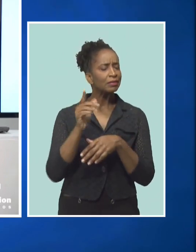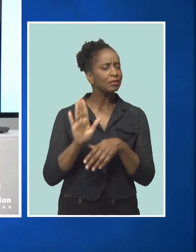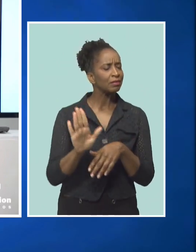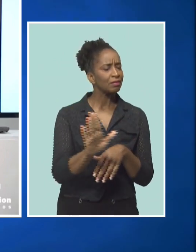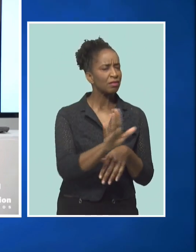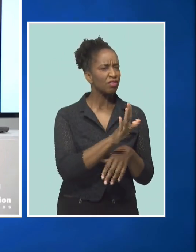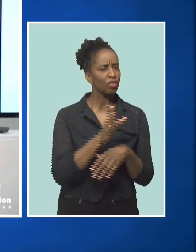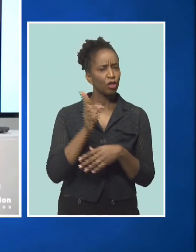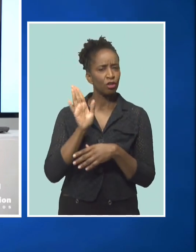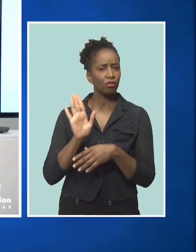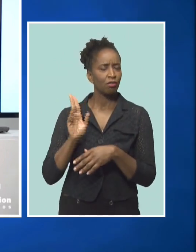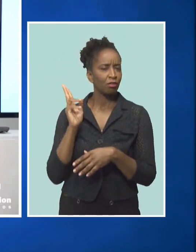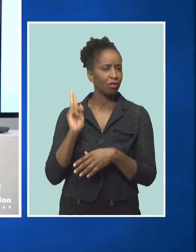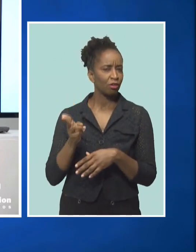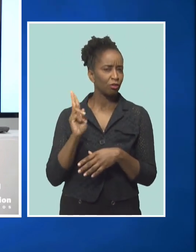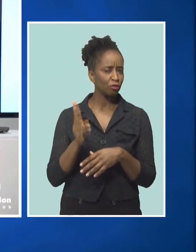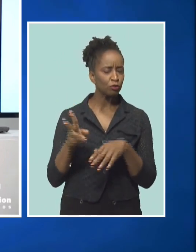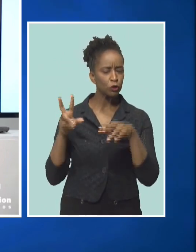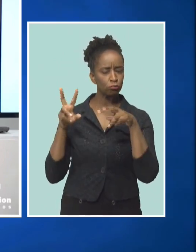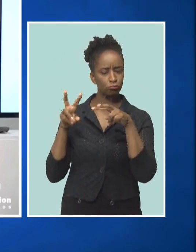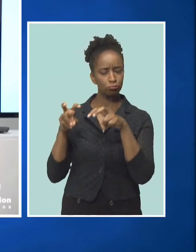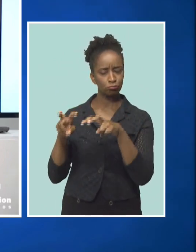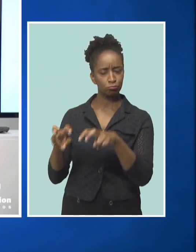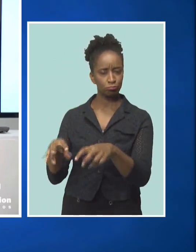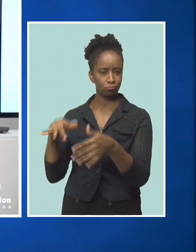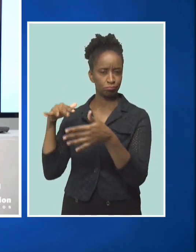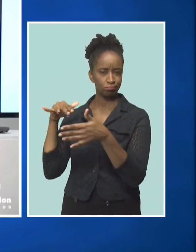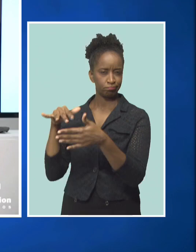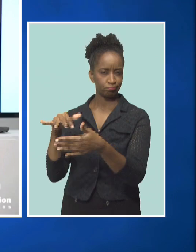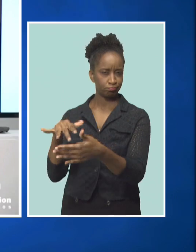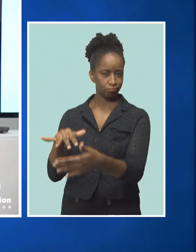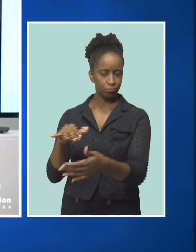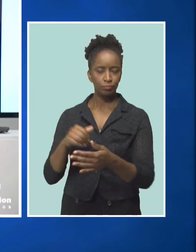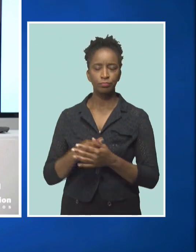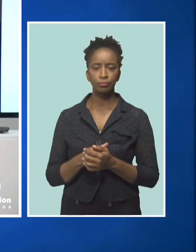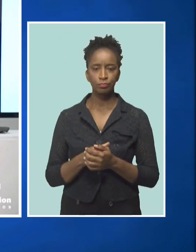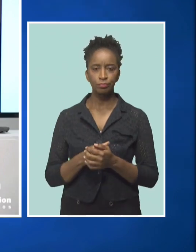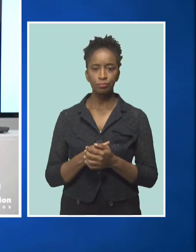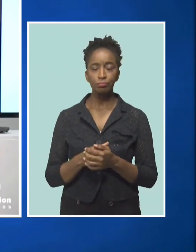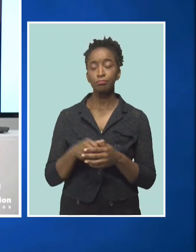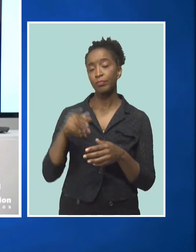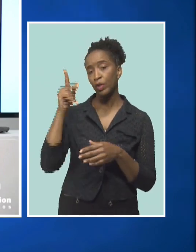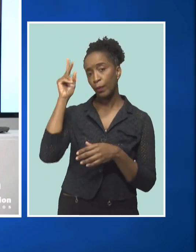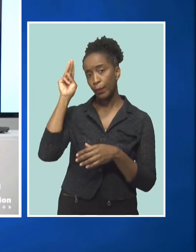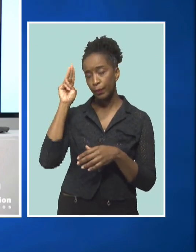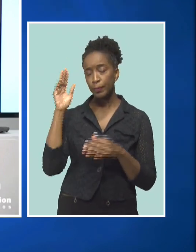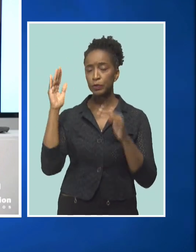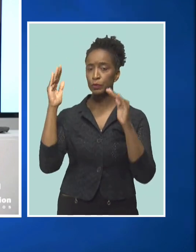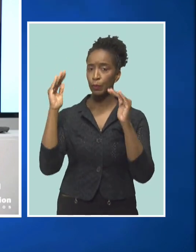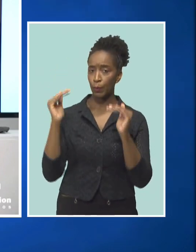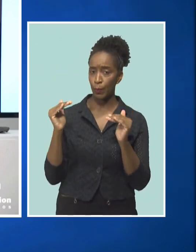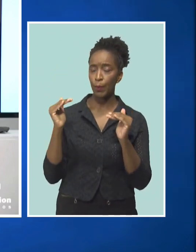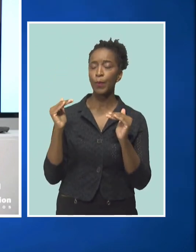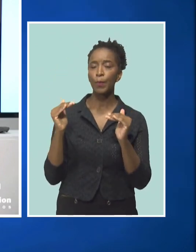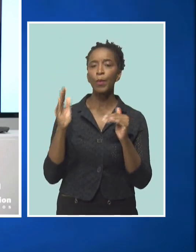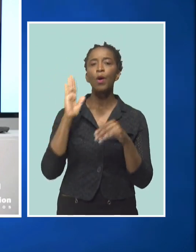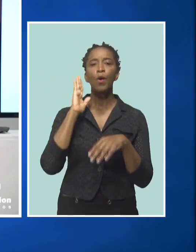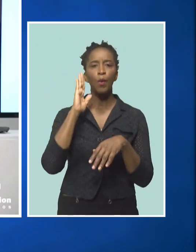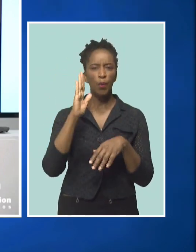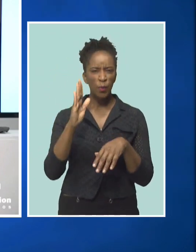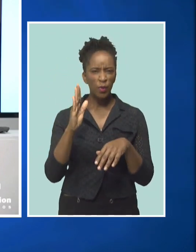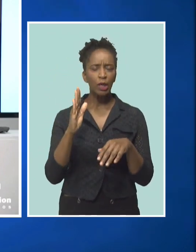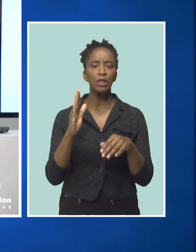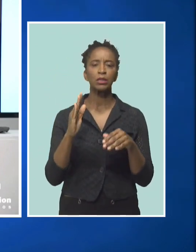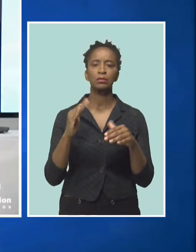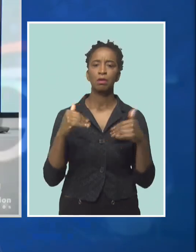through careful and conscious study of the past. And Ms. Motley hopes Barbados will produce a cadre of younger historians